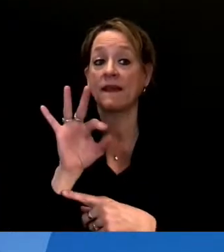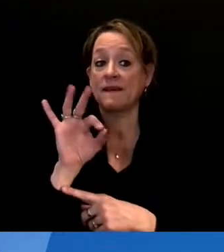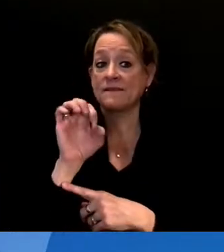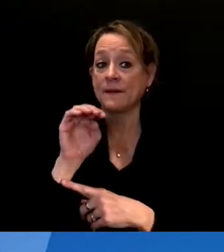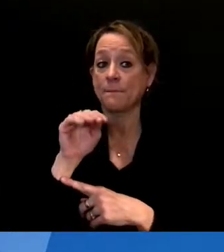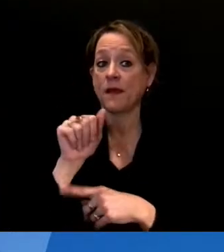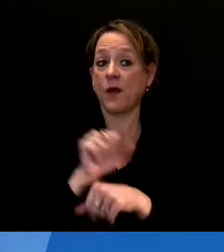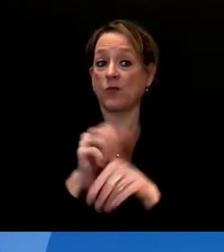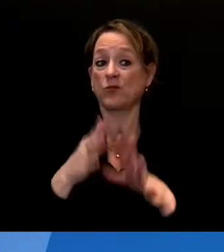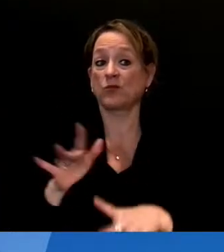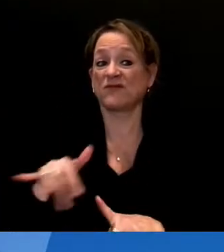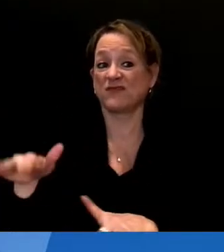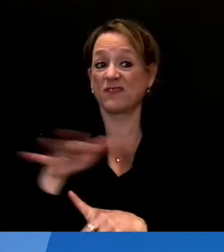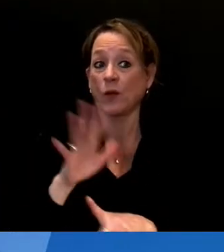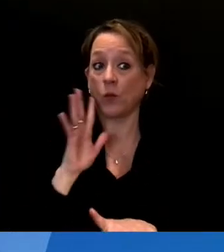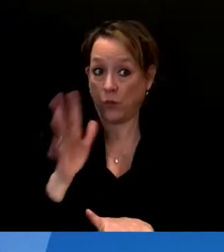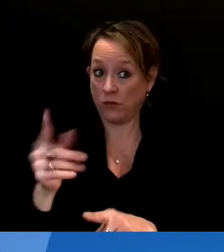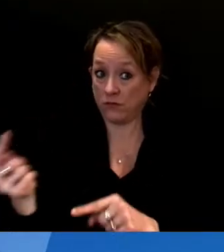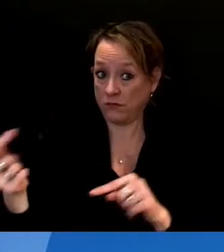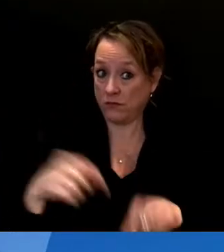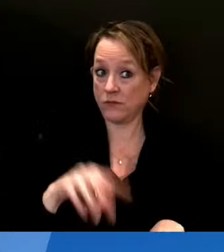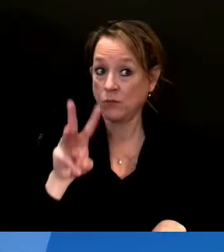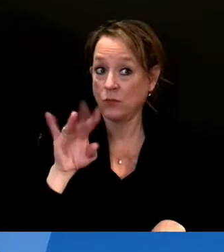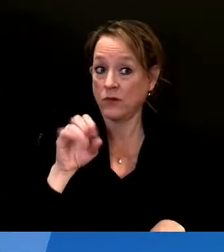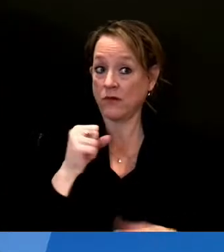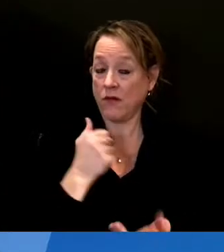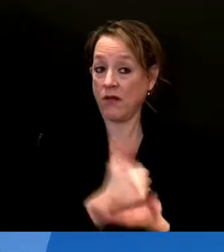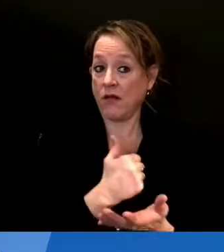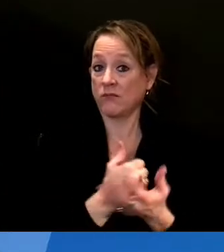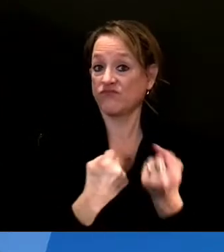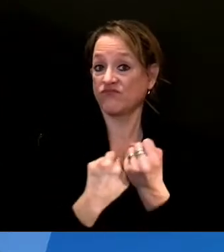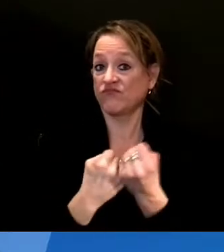you. I'll just jump in. We will